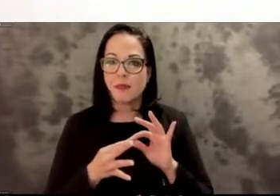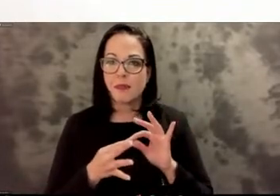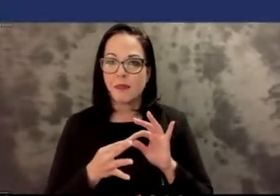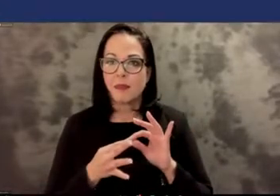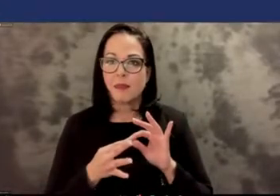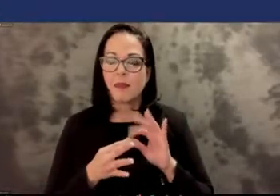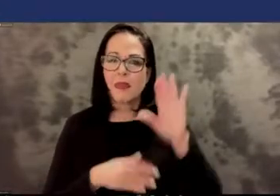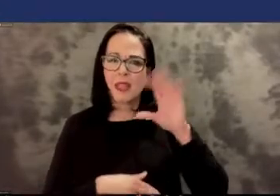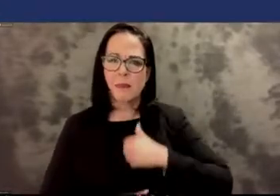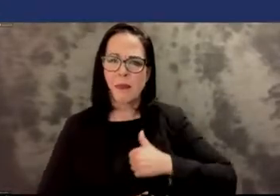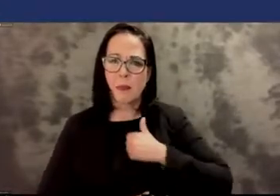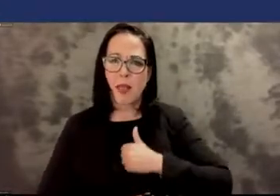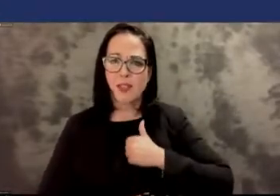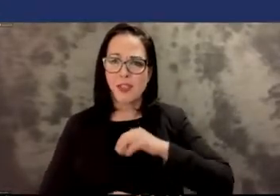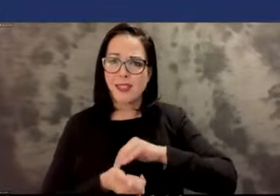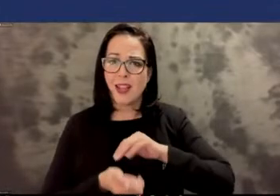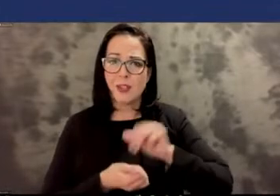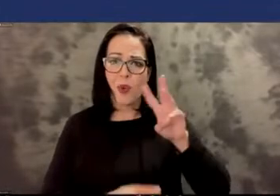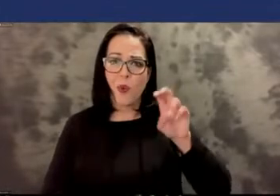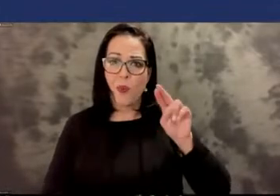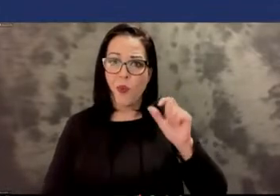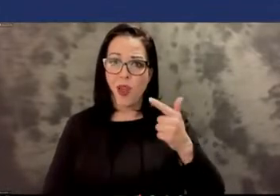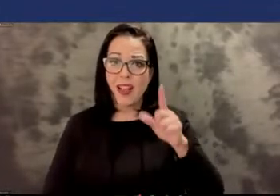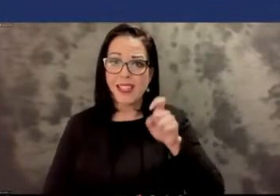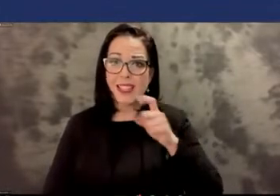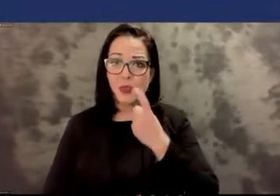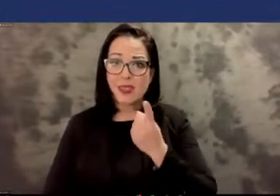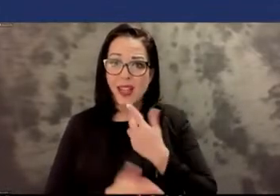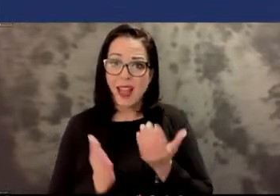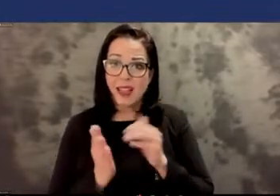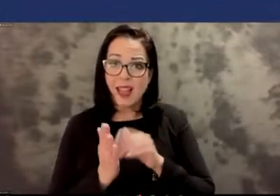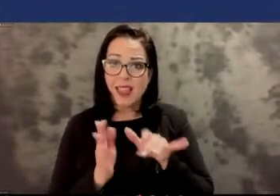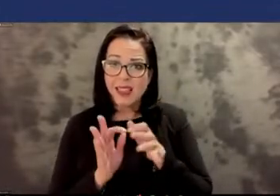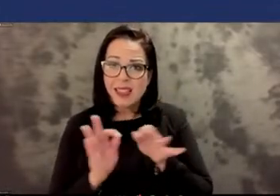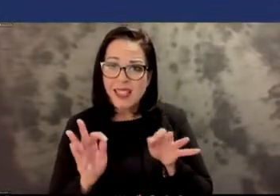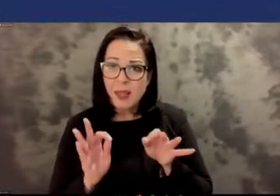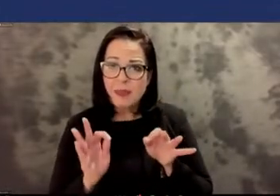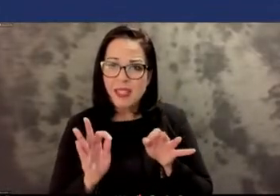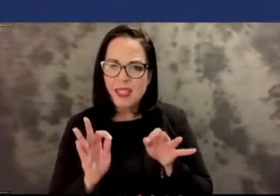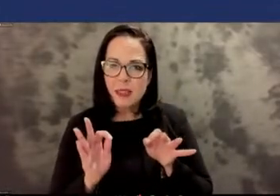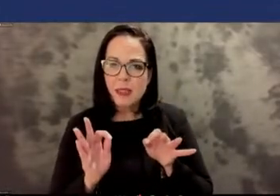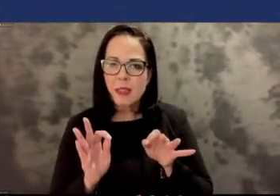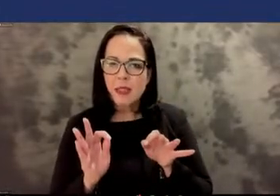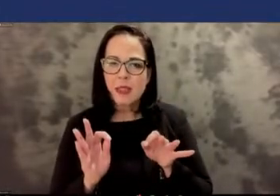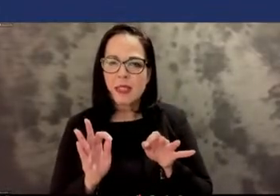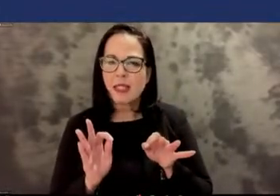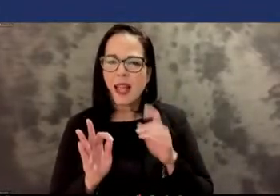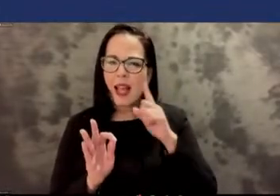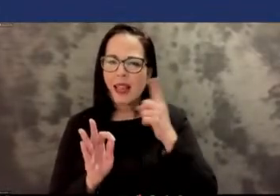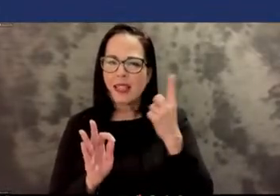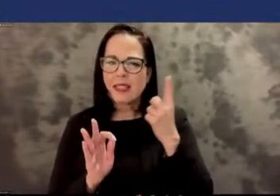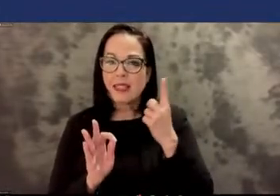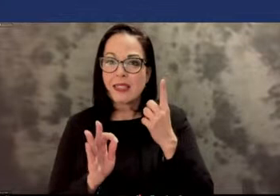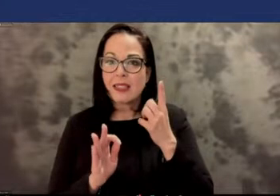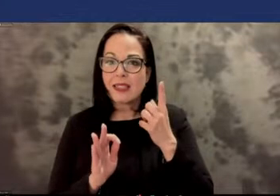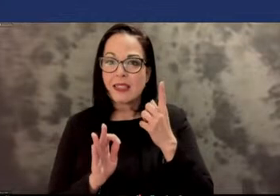My apologies, Dr. Wong. I might have to ask you to repeat the statement. I think some of